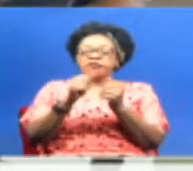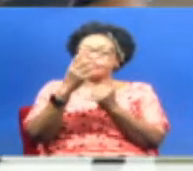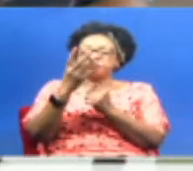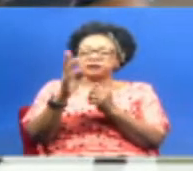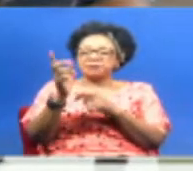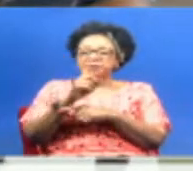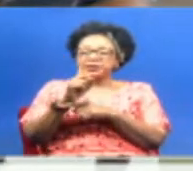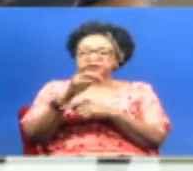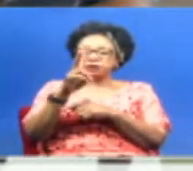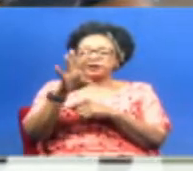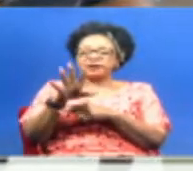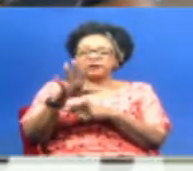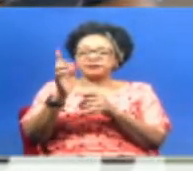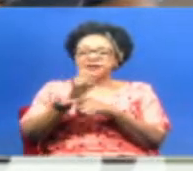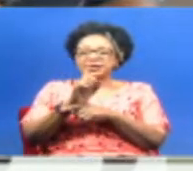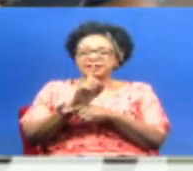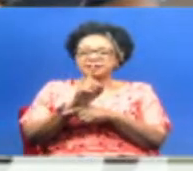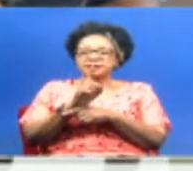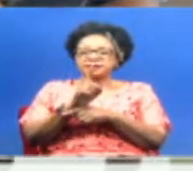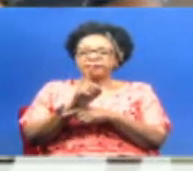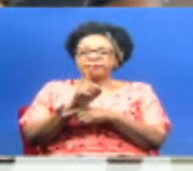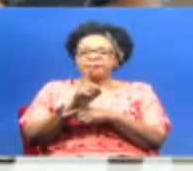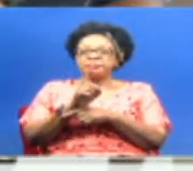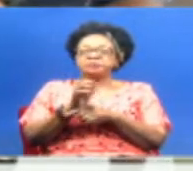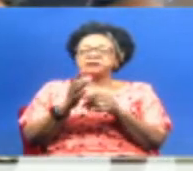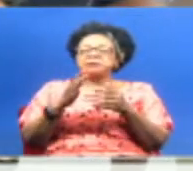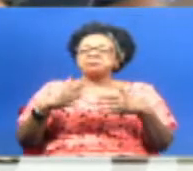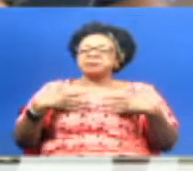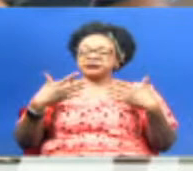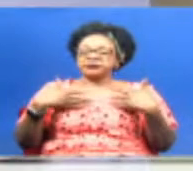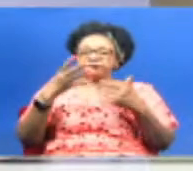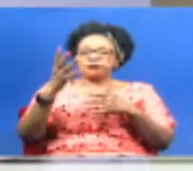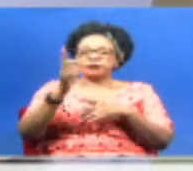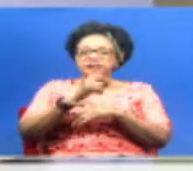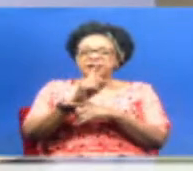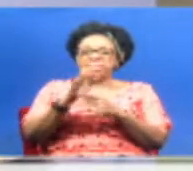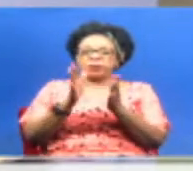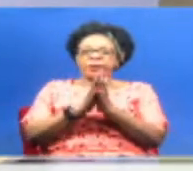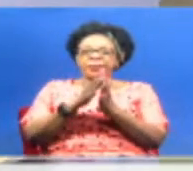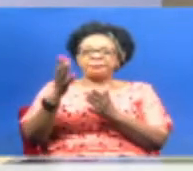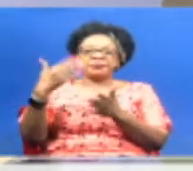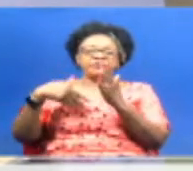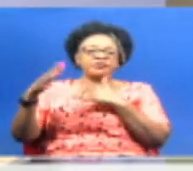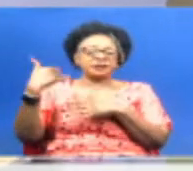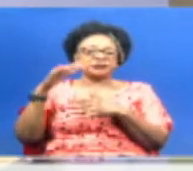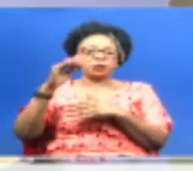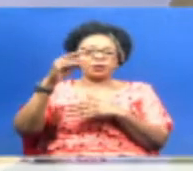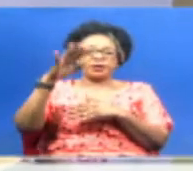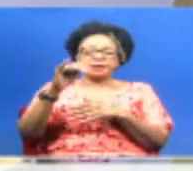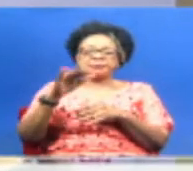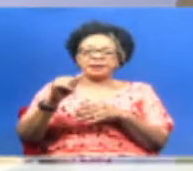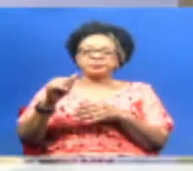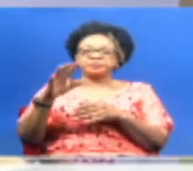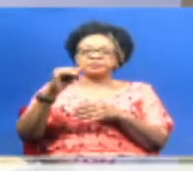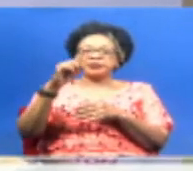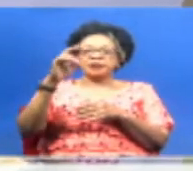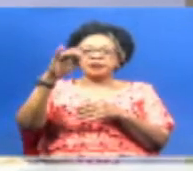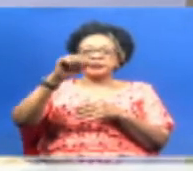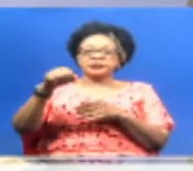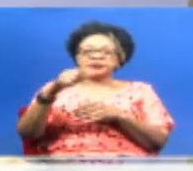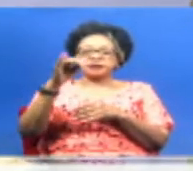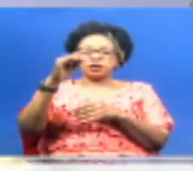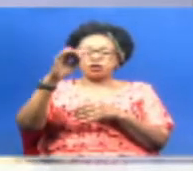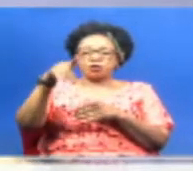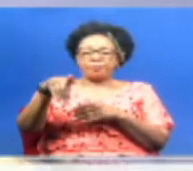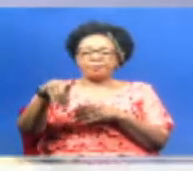and 25 seconds, an impressive 4 seconds inside the previous world record held by the late Agnes Tirop. Another